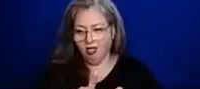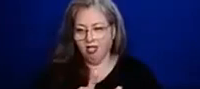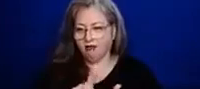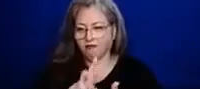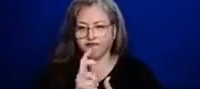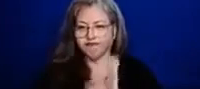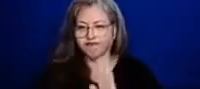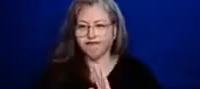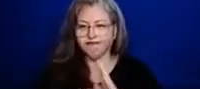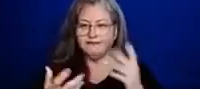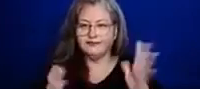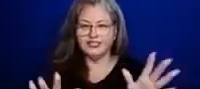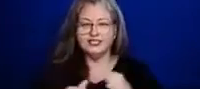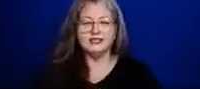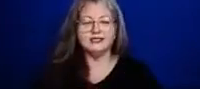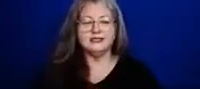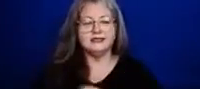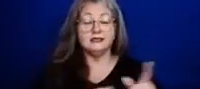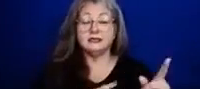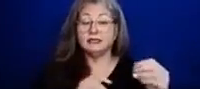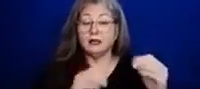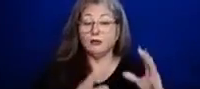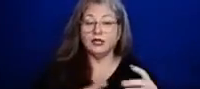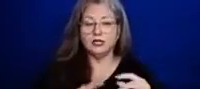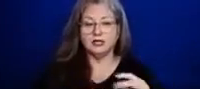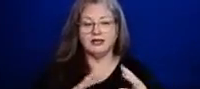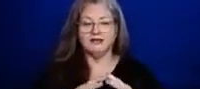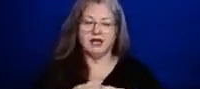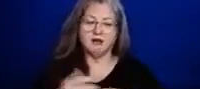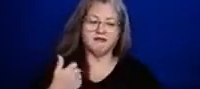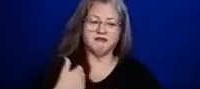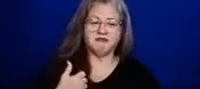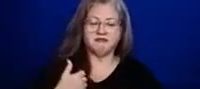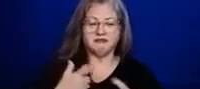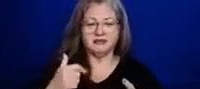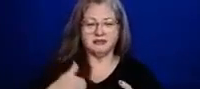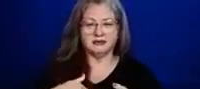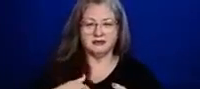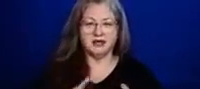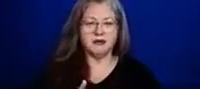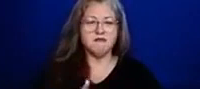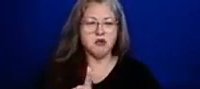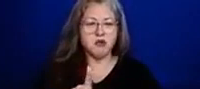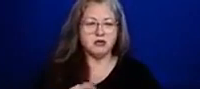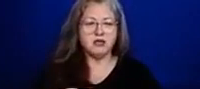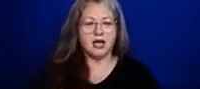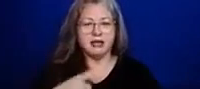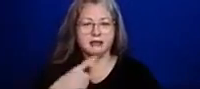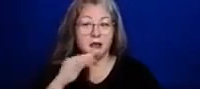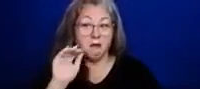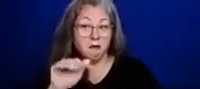fell in love. And the professor was very machista because I approached him and I went like,